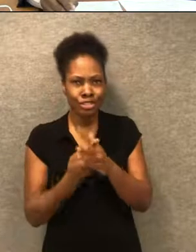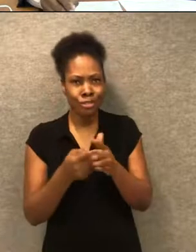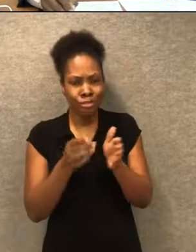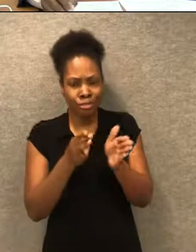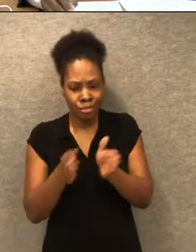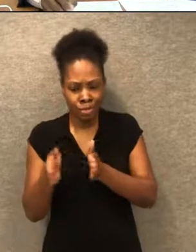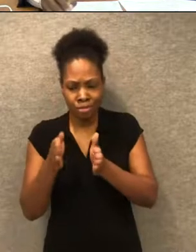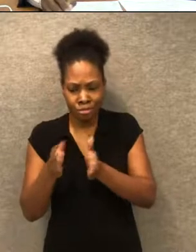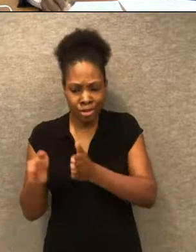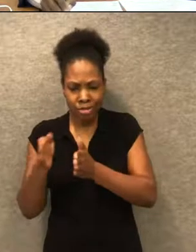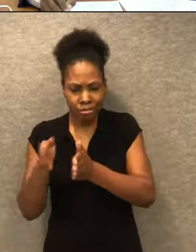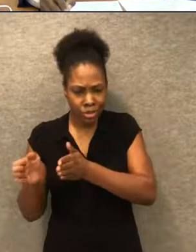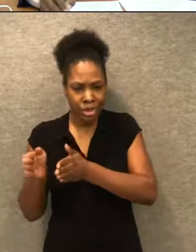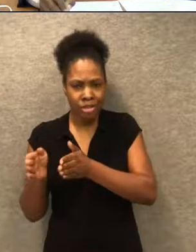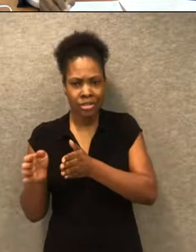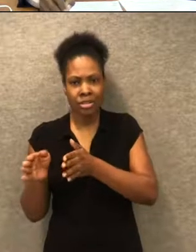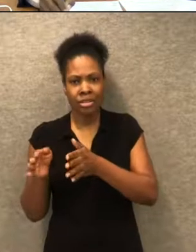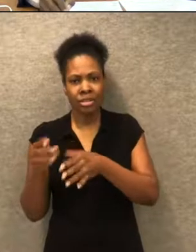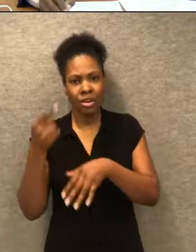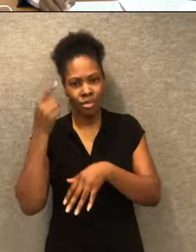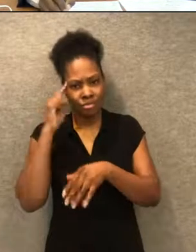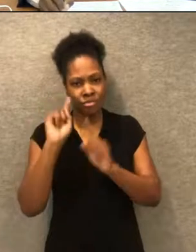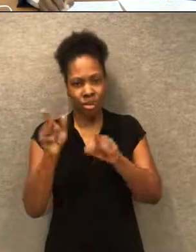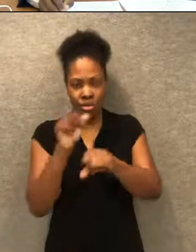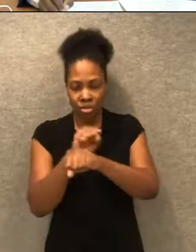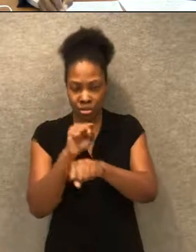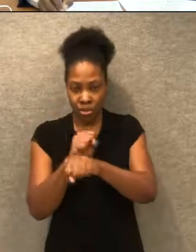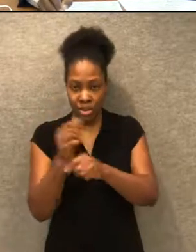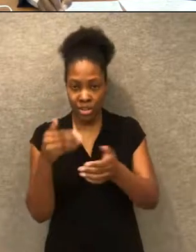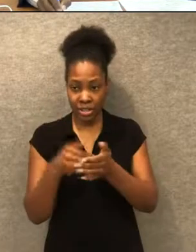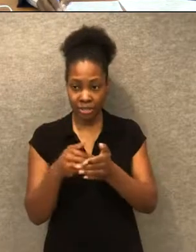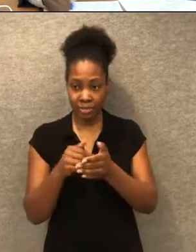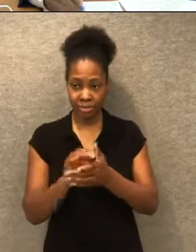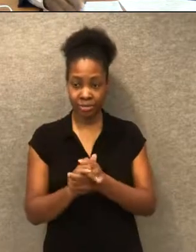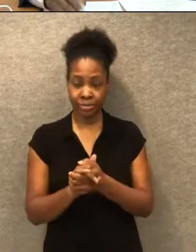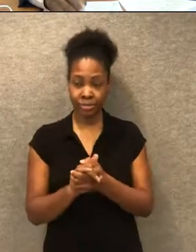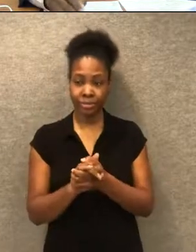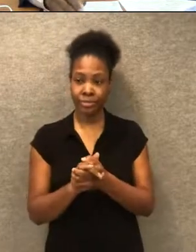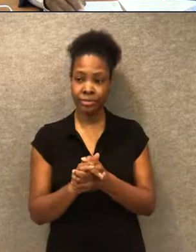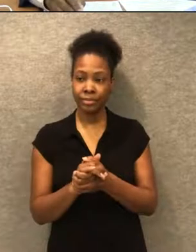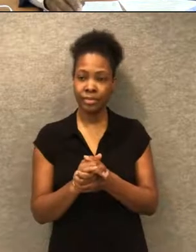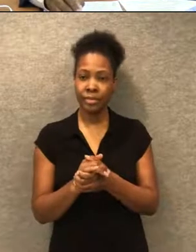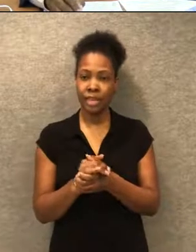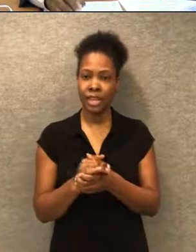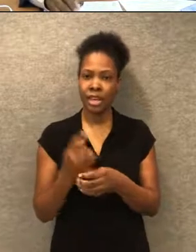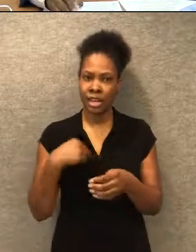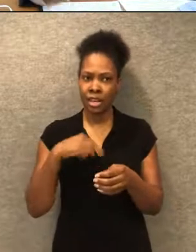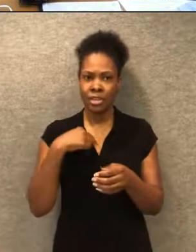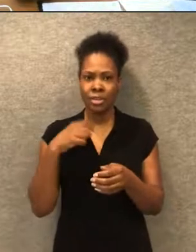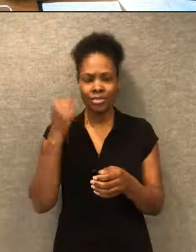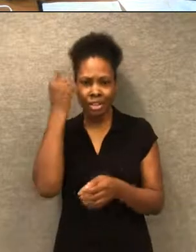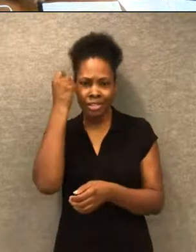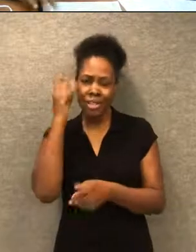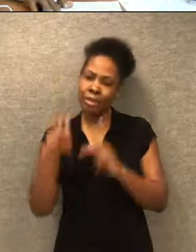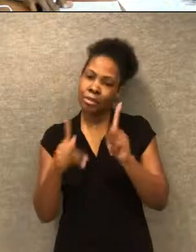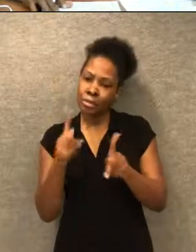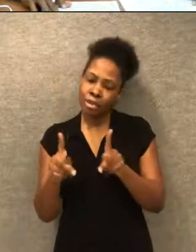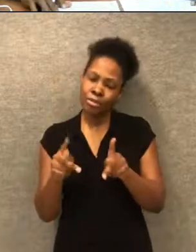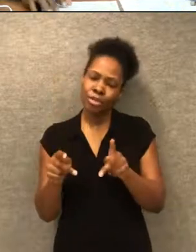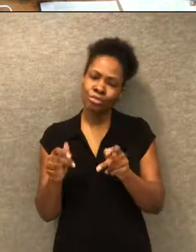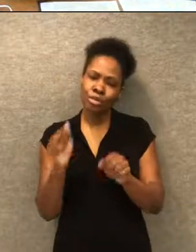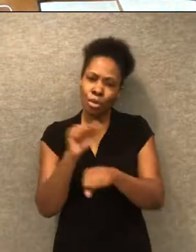what we can do, because recognizing that folks are working in various places of